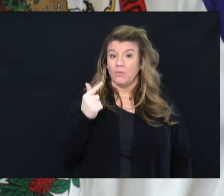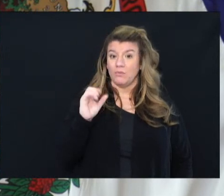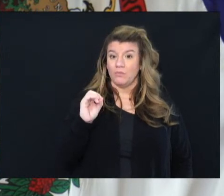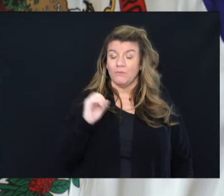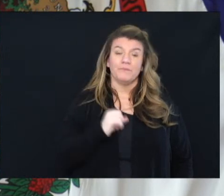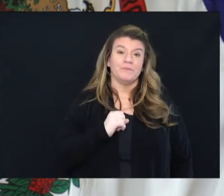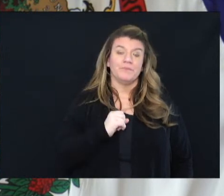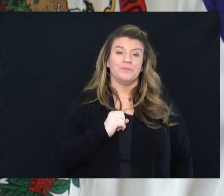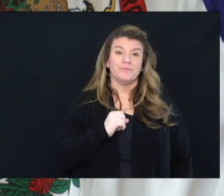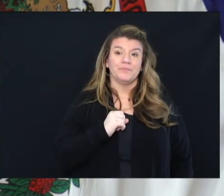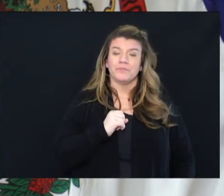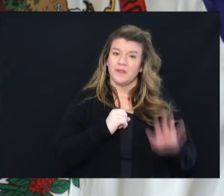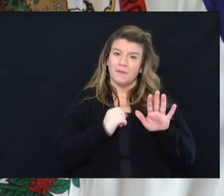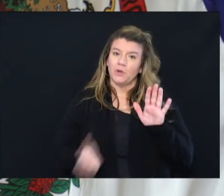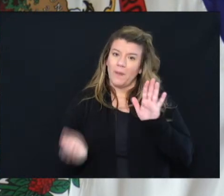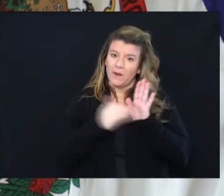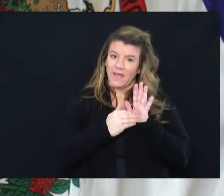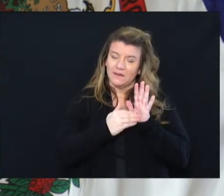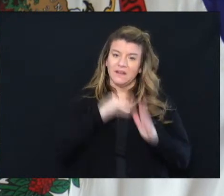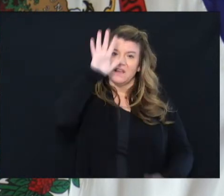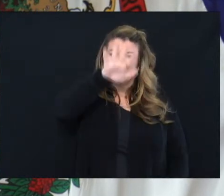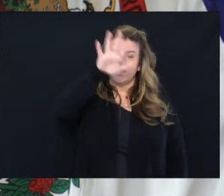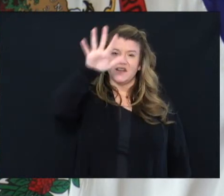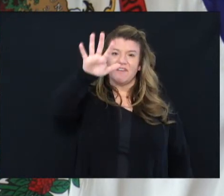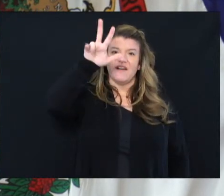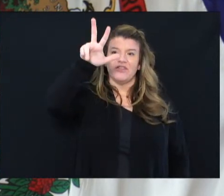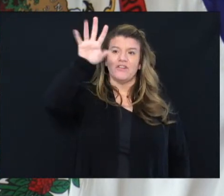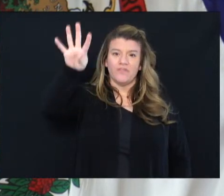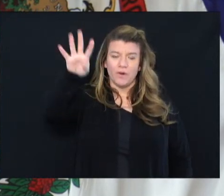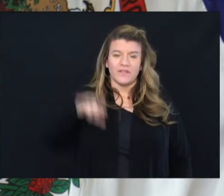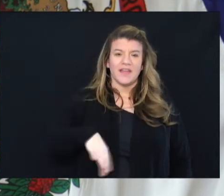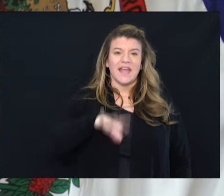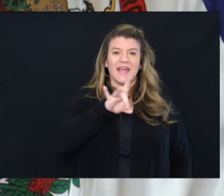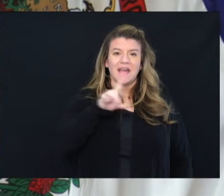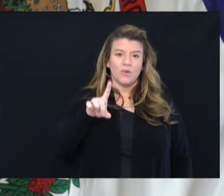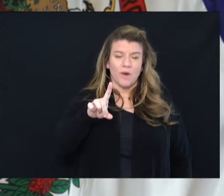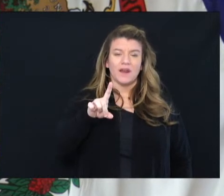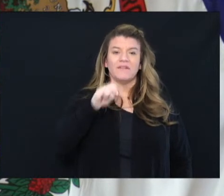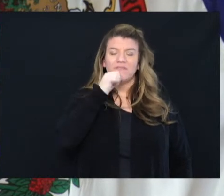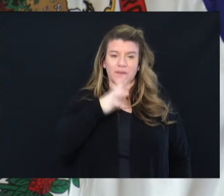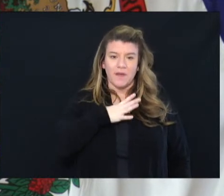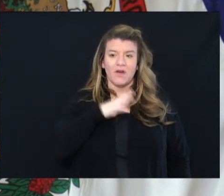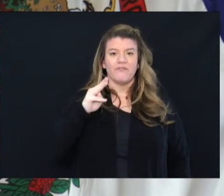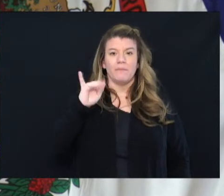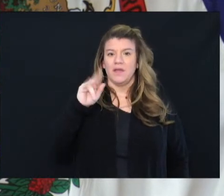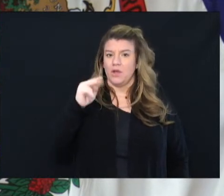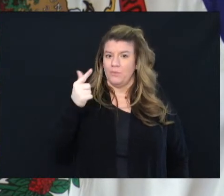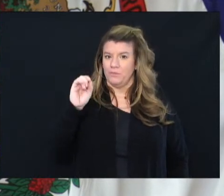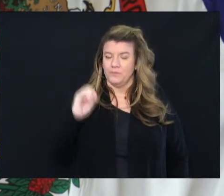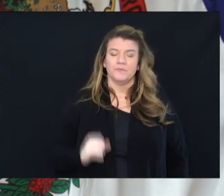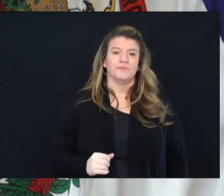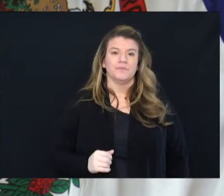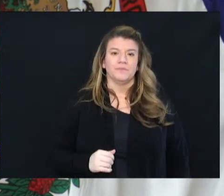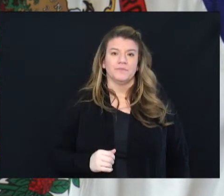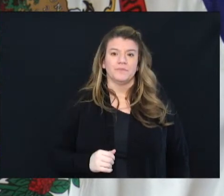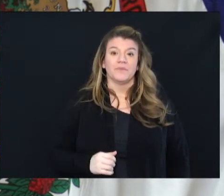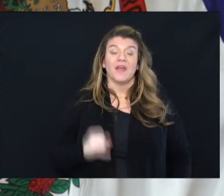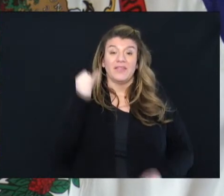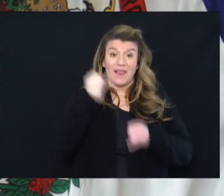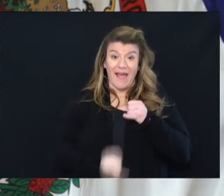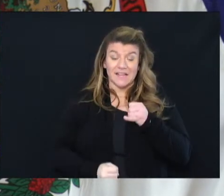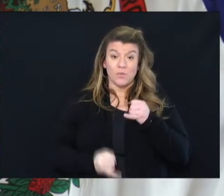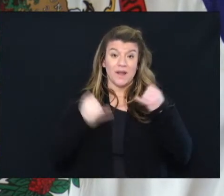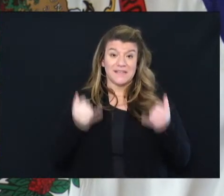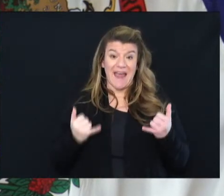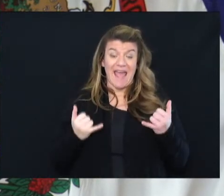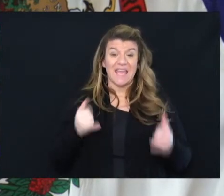County. Let me do that one again. The 5,534th death is an 81-year-old female from Mingo County. And the last one today,